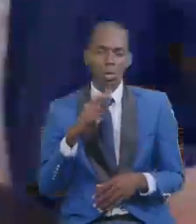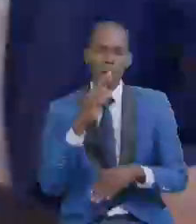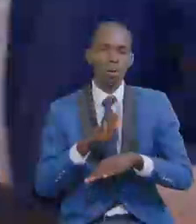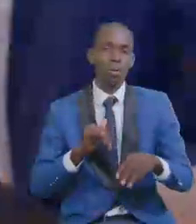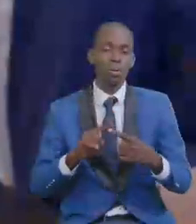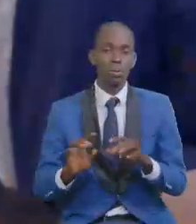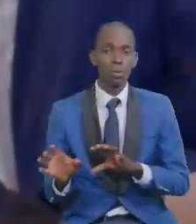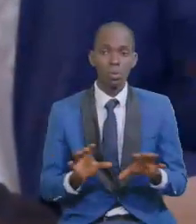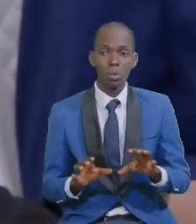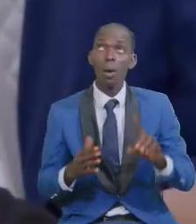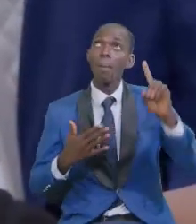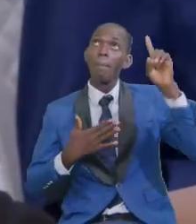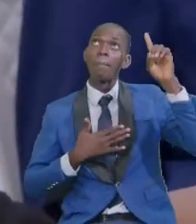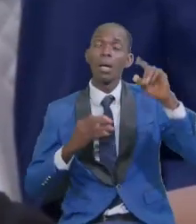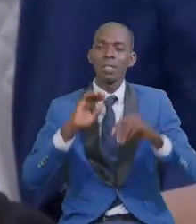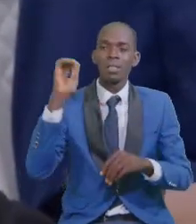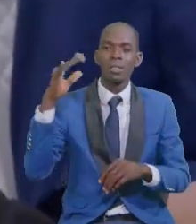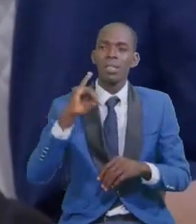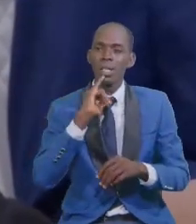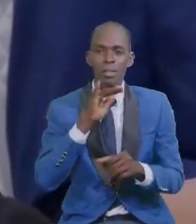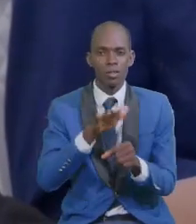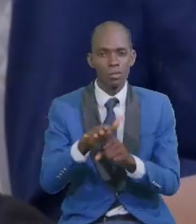my grace is sufficient for thee,